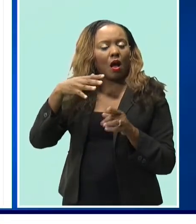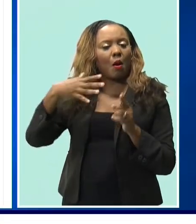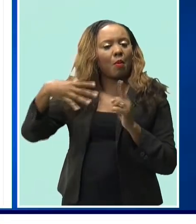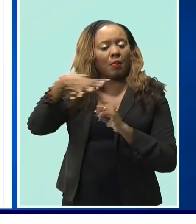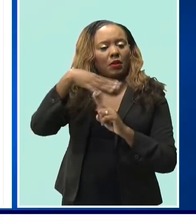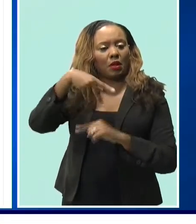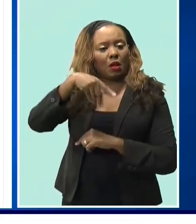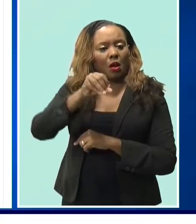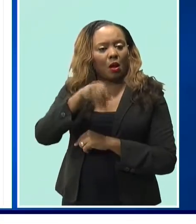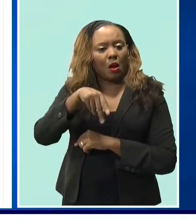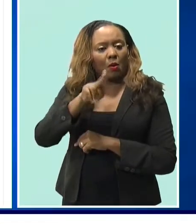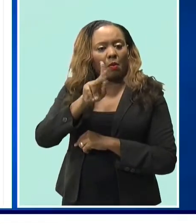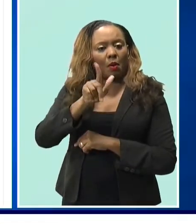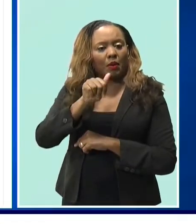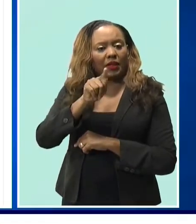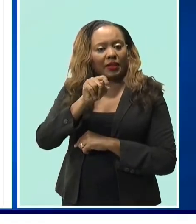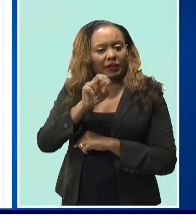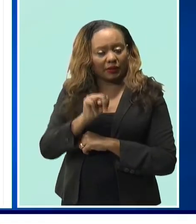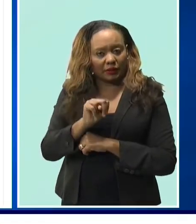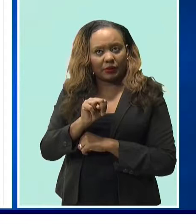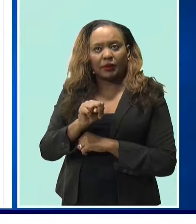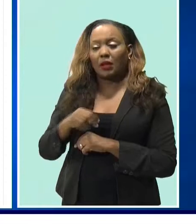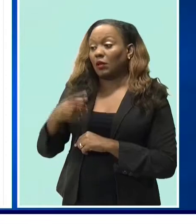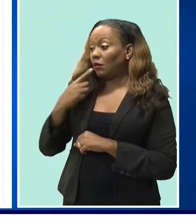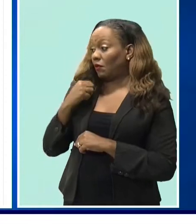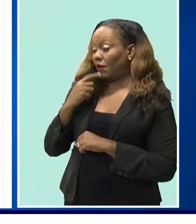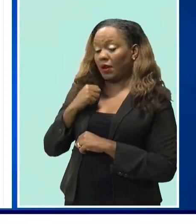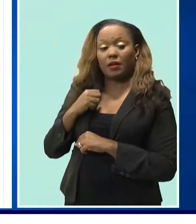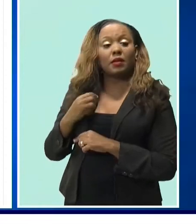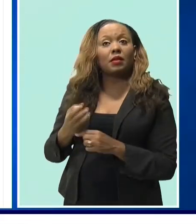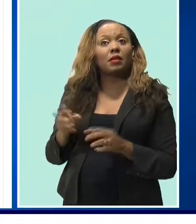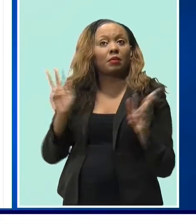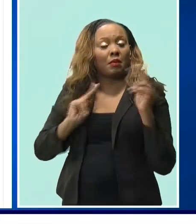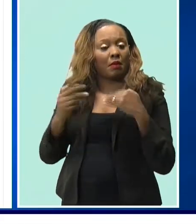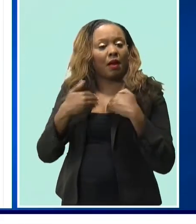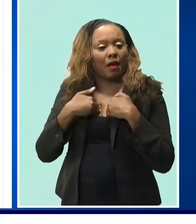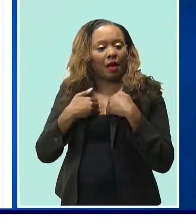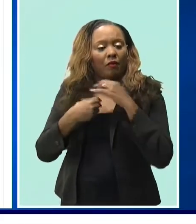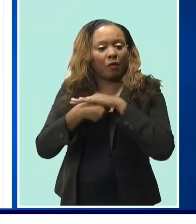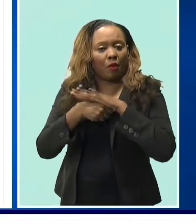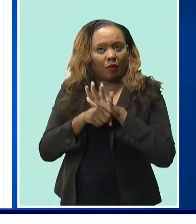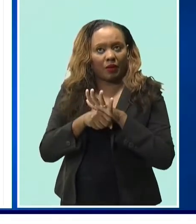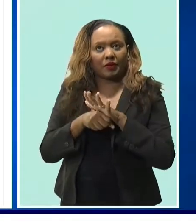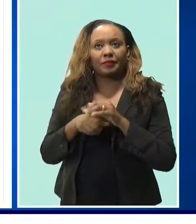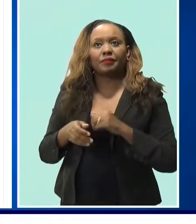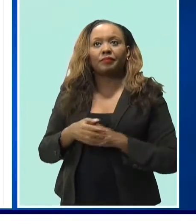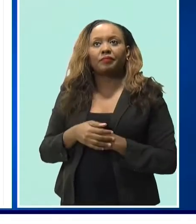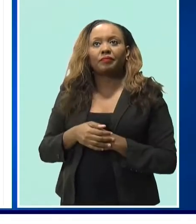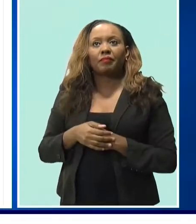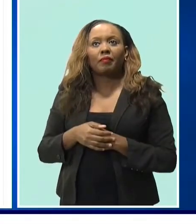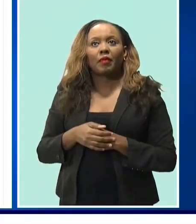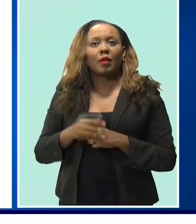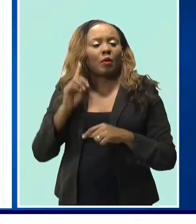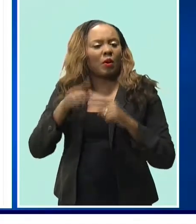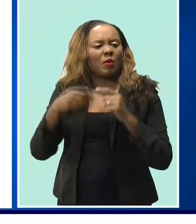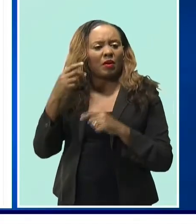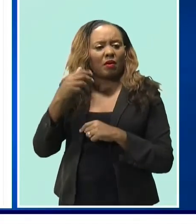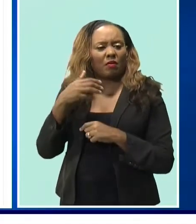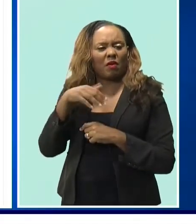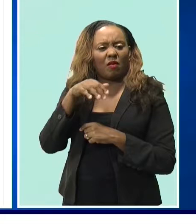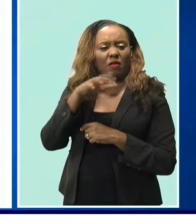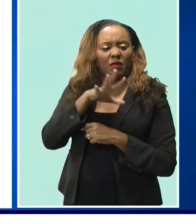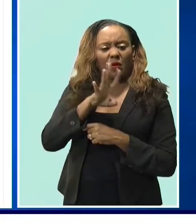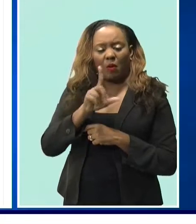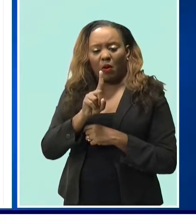bars represent, the proportion of cases. And you can see that from the time we hit 50, 51 to 60, right through to